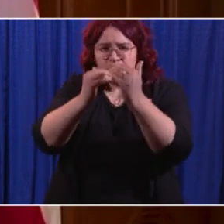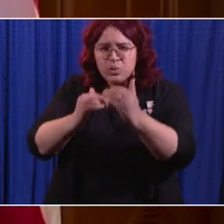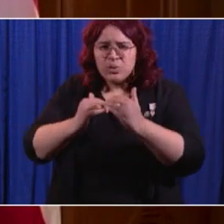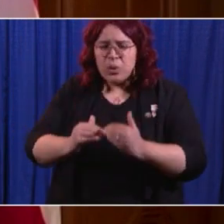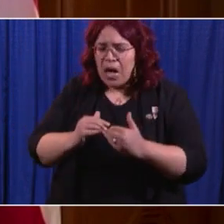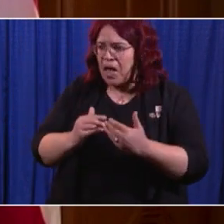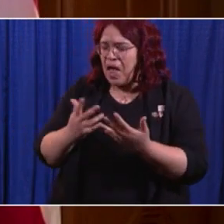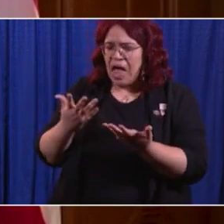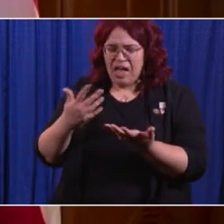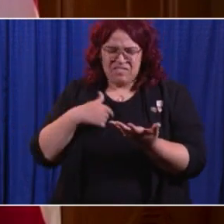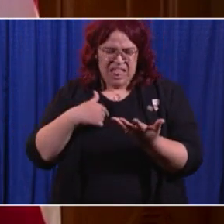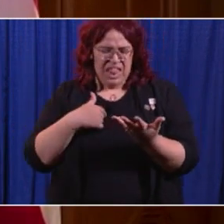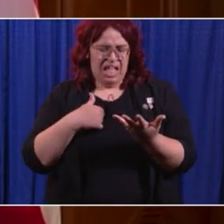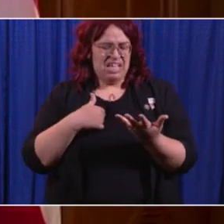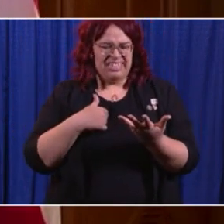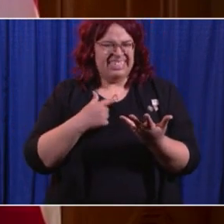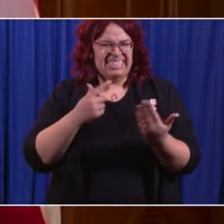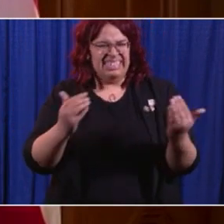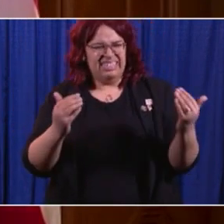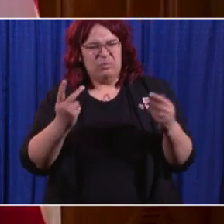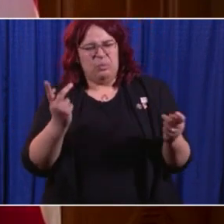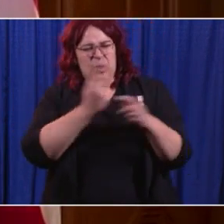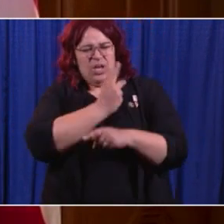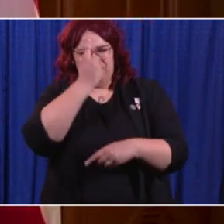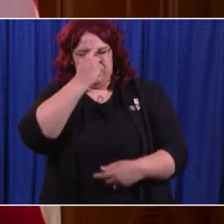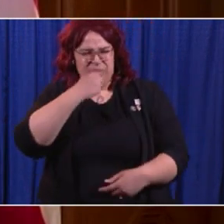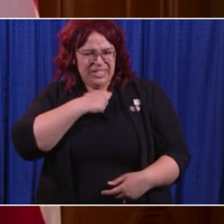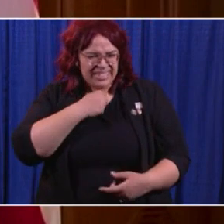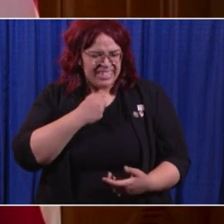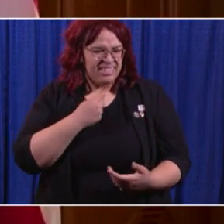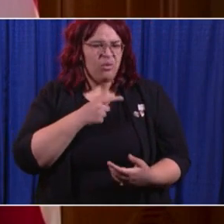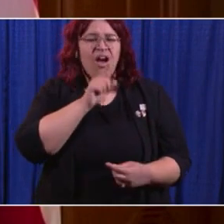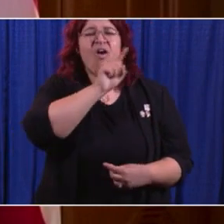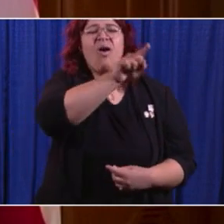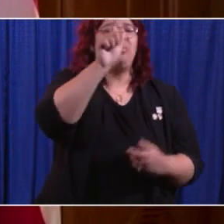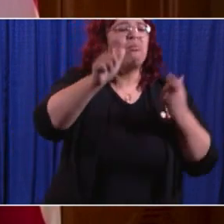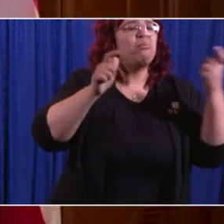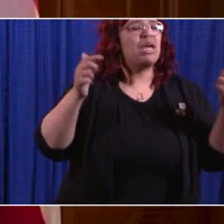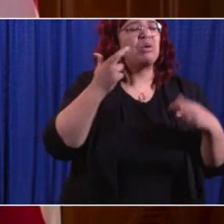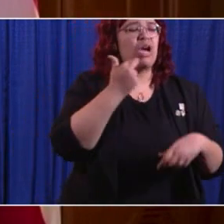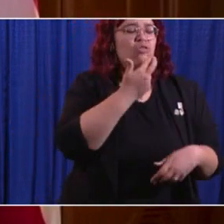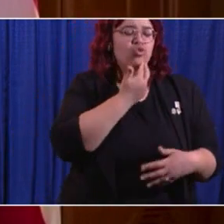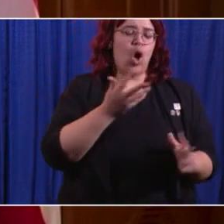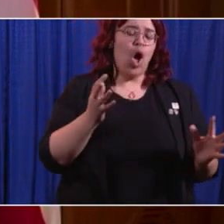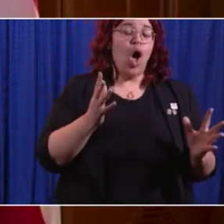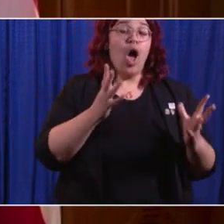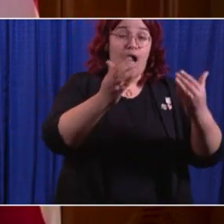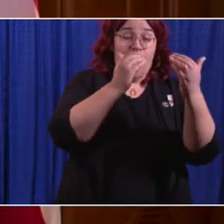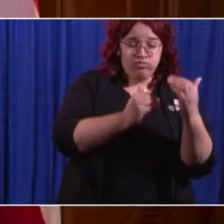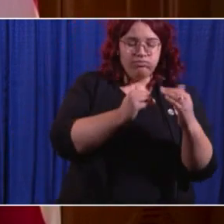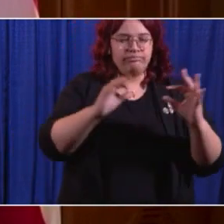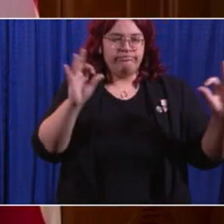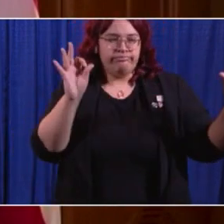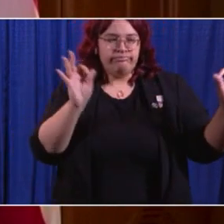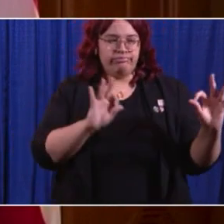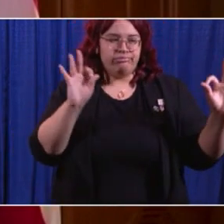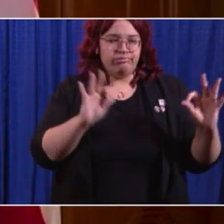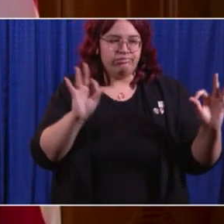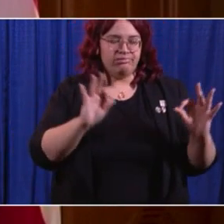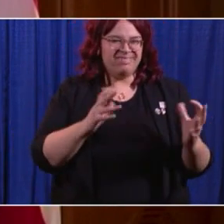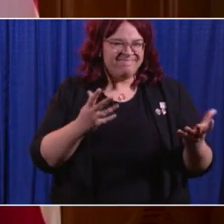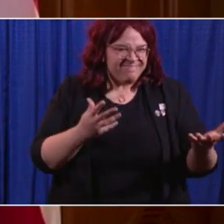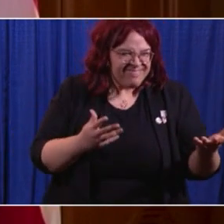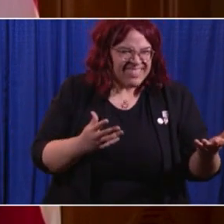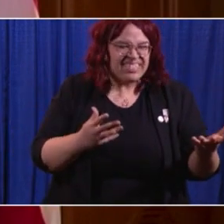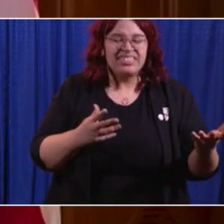citing, various bars and things like that. And they kind of feel like they're being targeted where some of the other big businesses like department stores